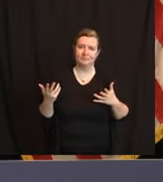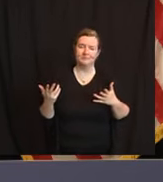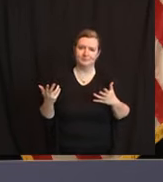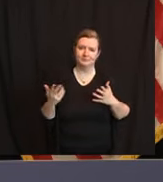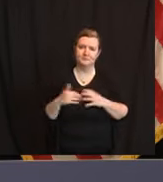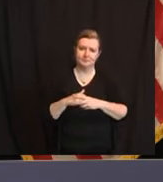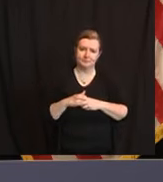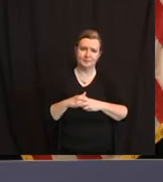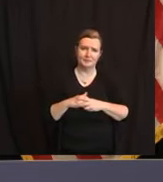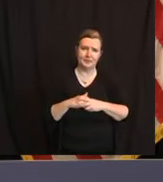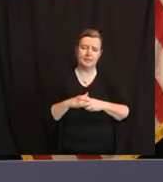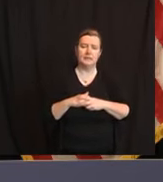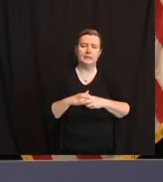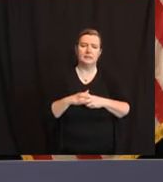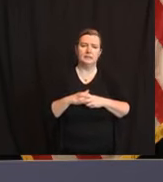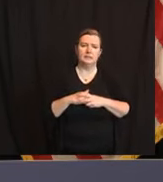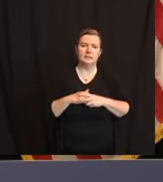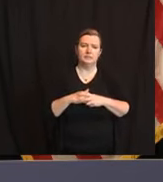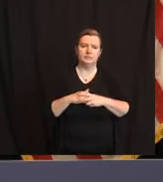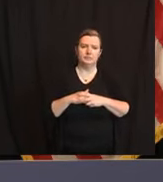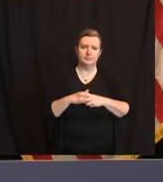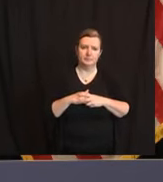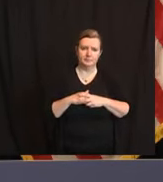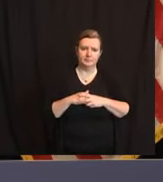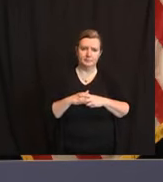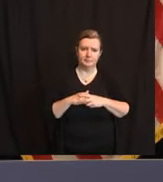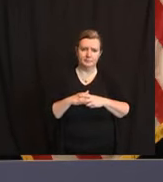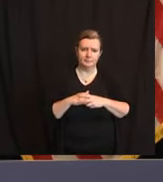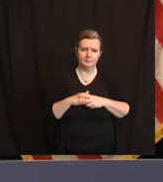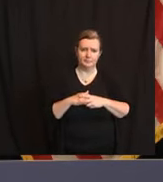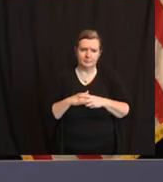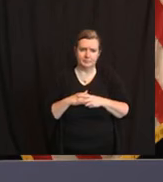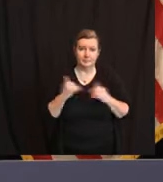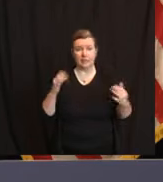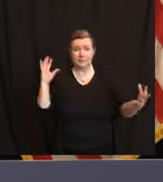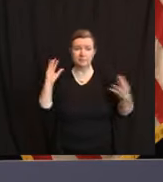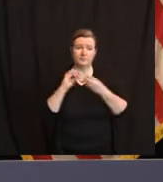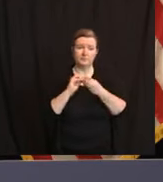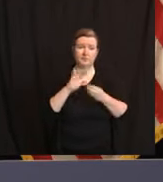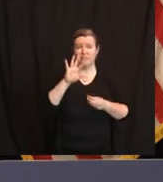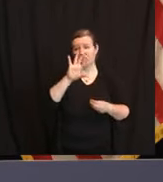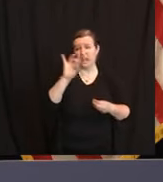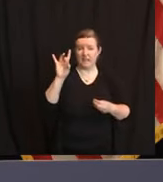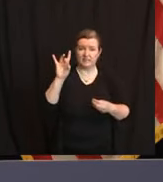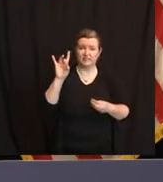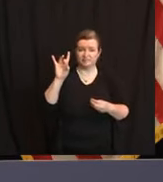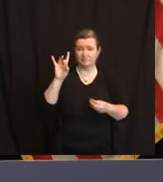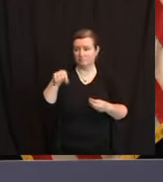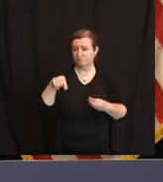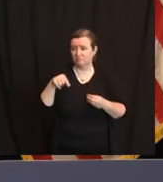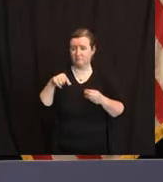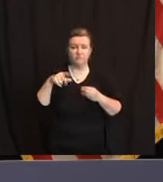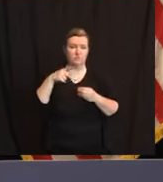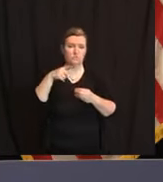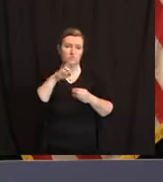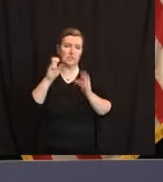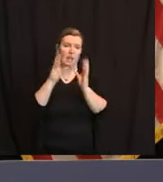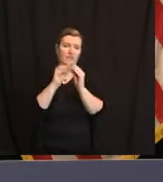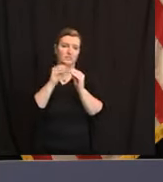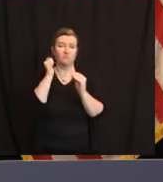the tough questions. This is the 58th press conference we've done by my count. So you may want to tell Charlie that we're answering the tough questions